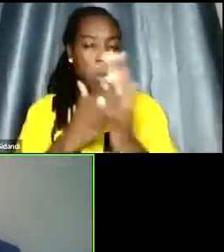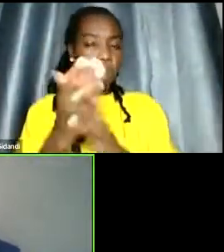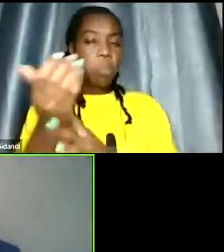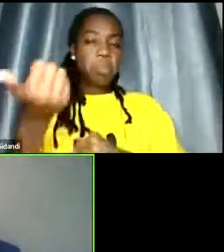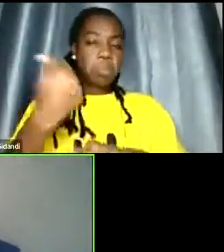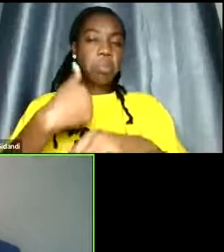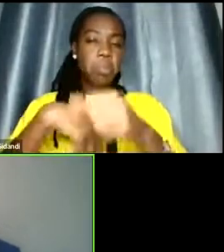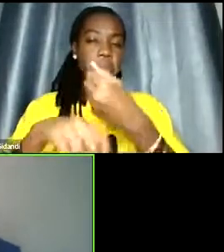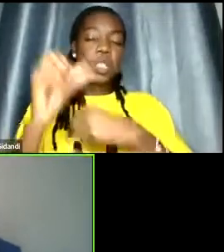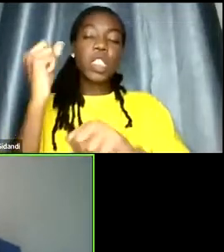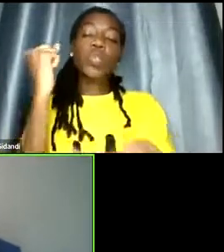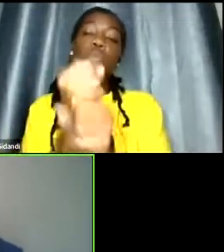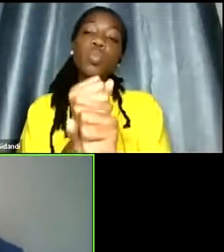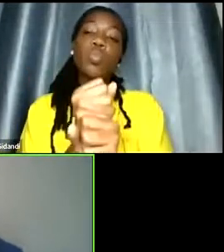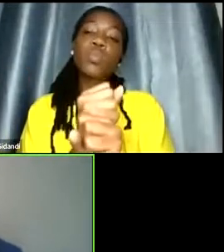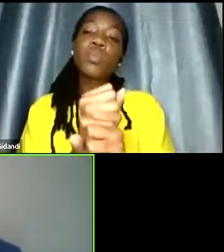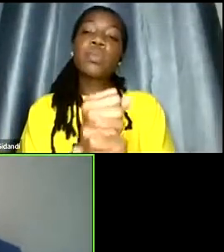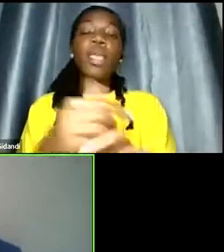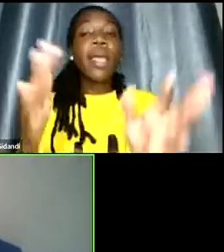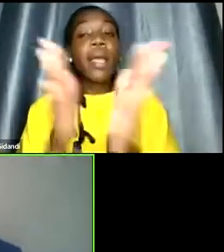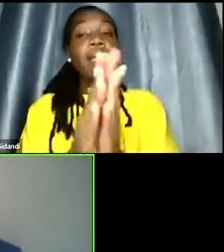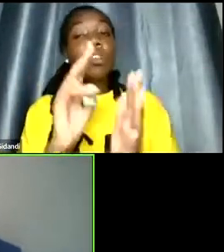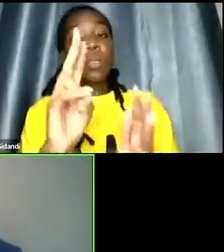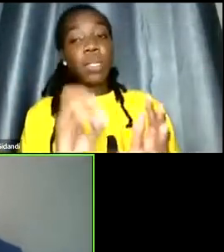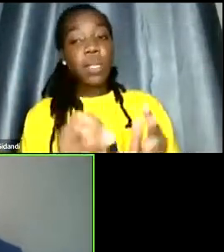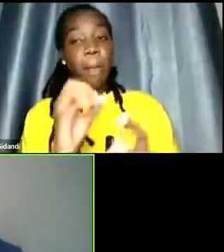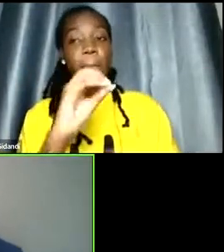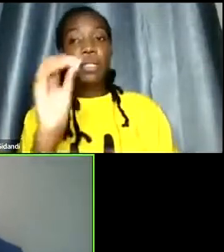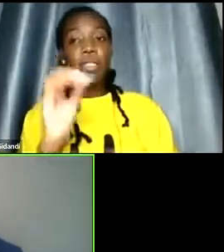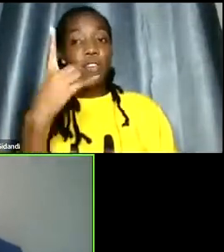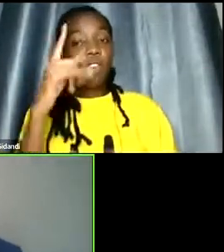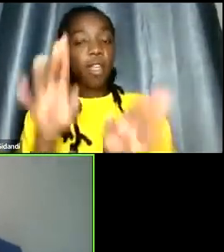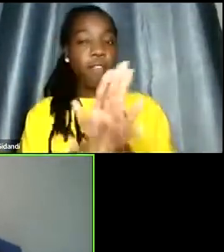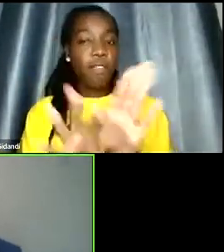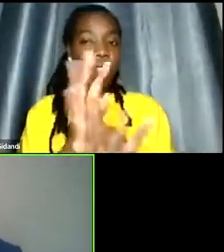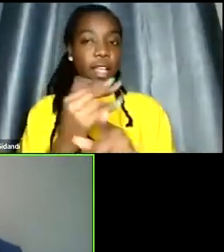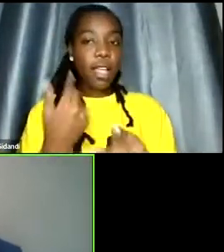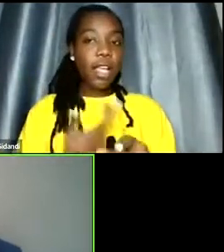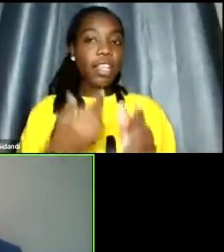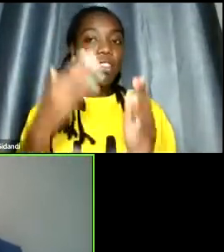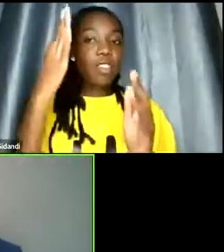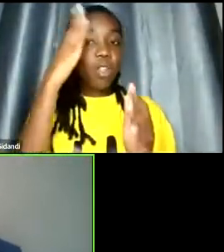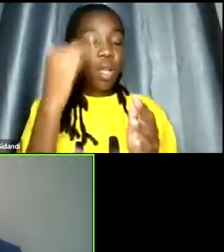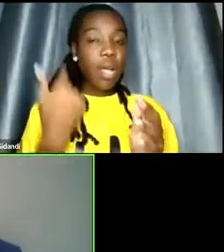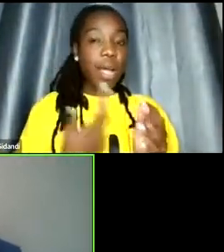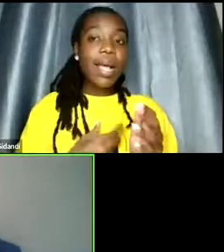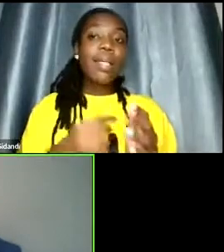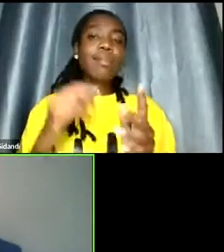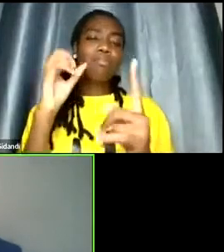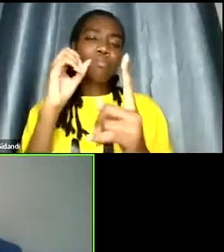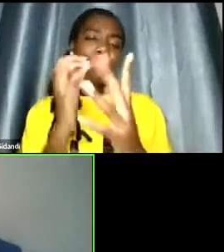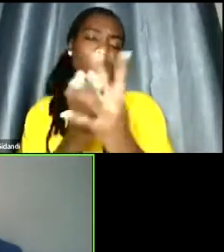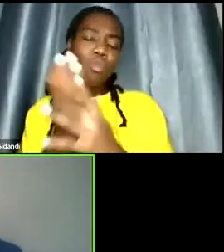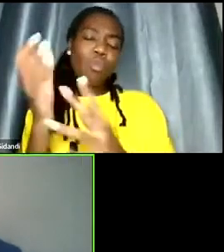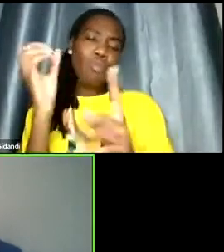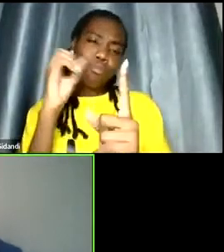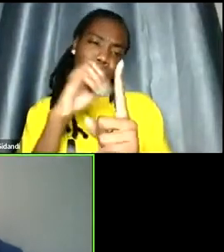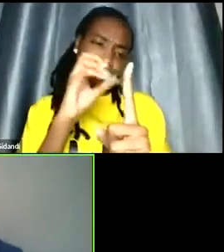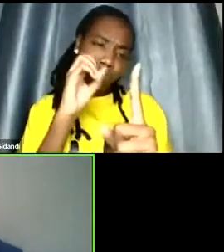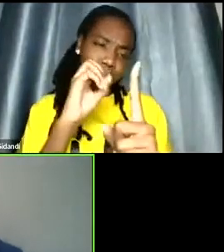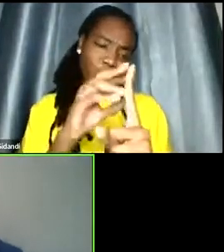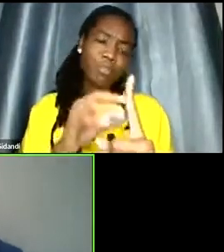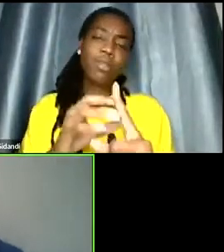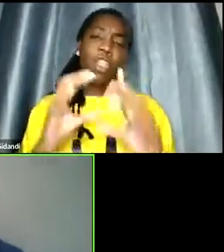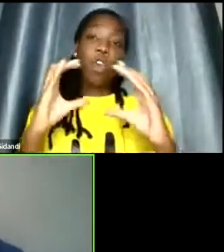70%. 20% of everything we know, we learn through mentoring, coaching, and